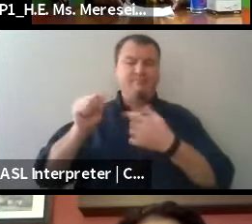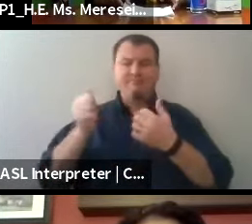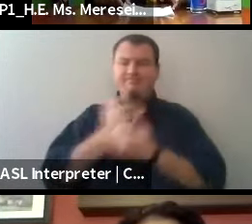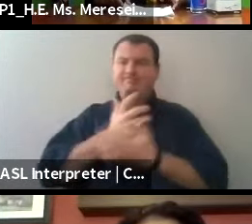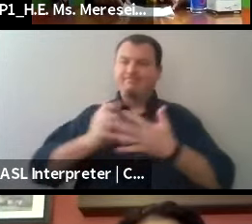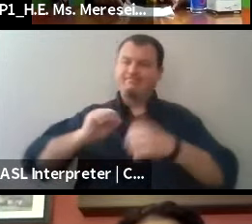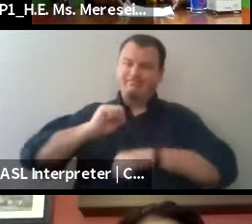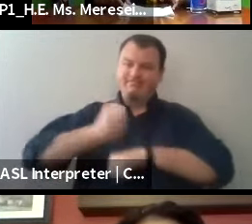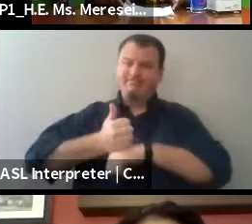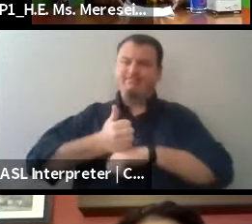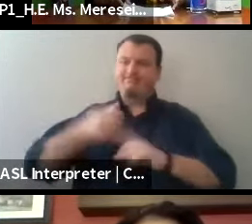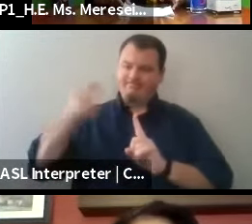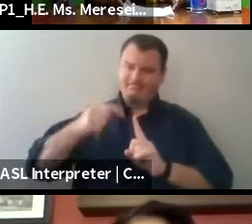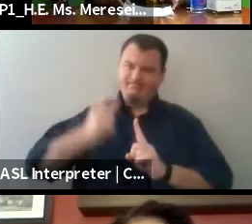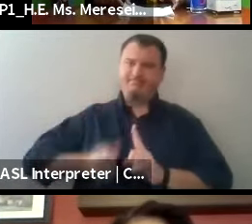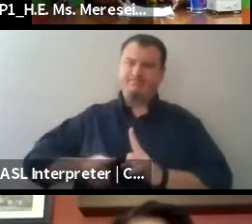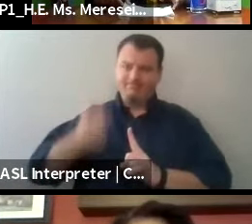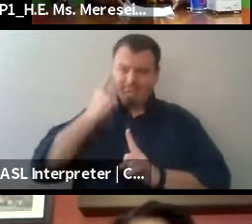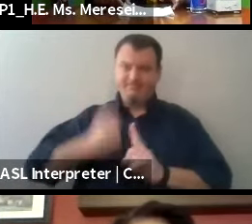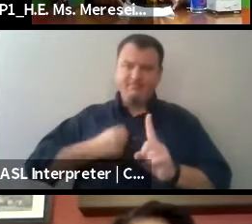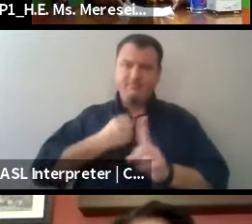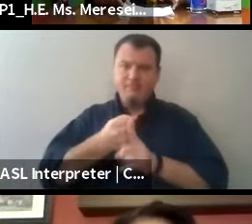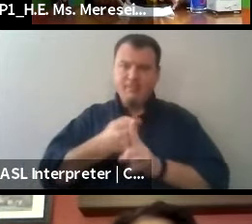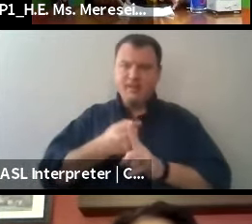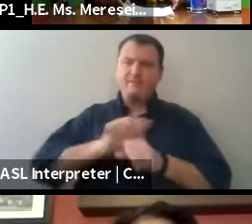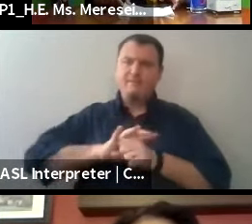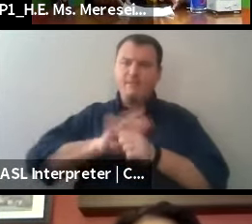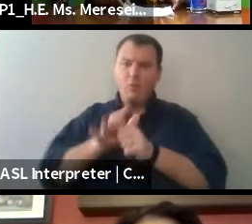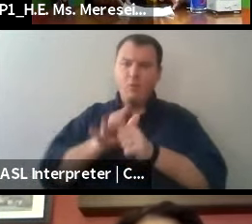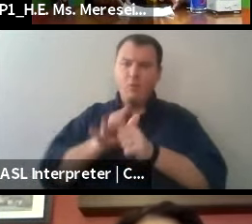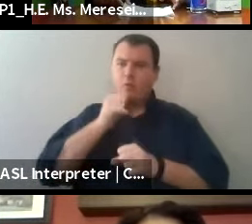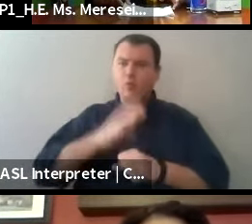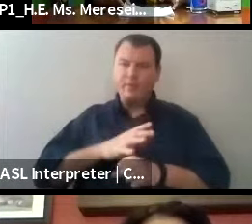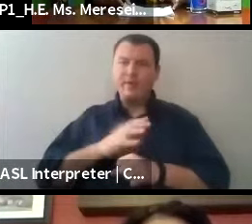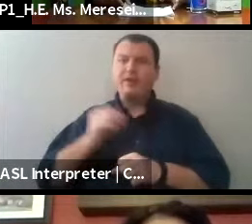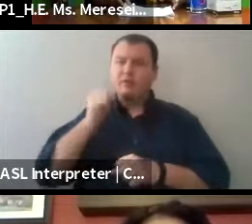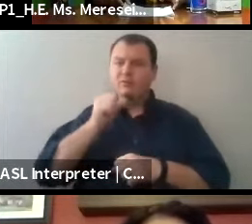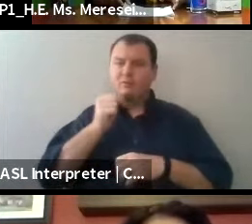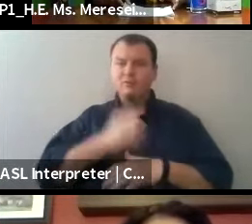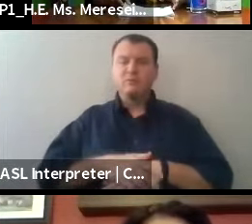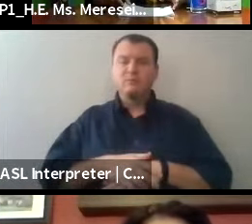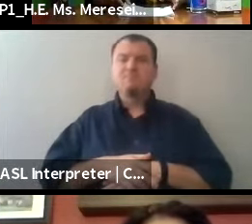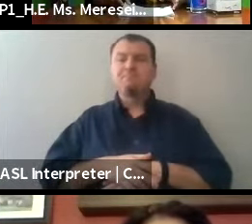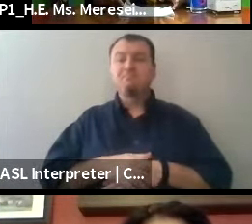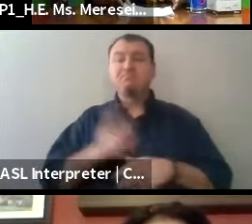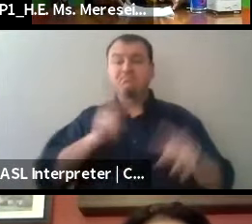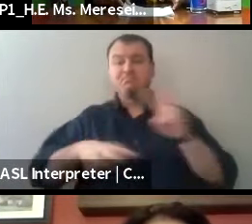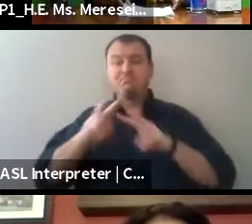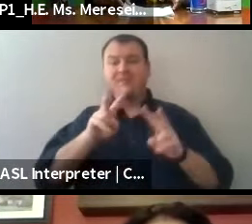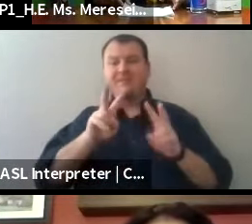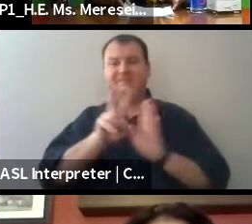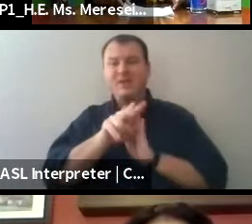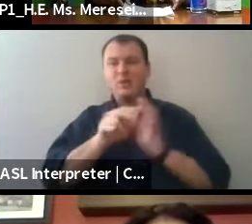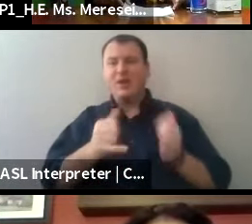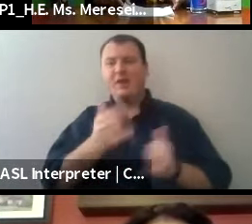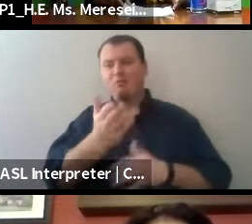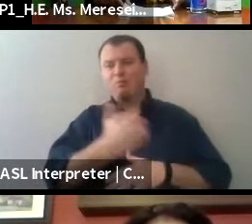we understand the impact of COVID-19 on women and girls. Let's take a look at that video right now.